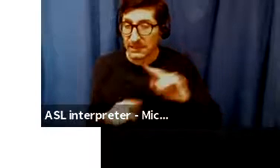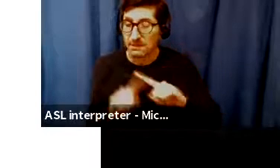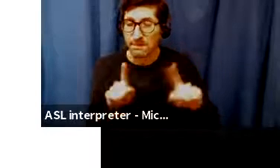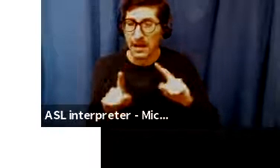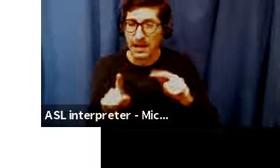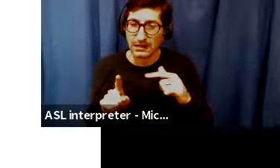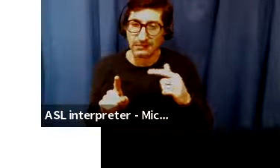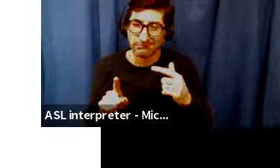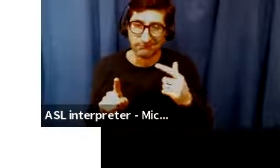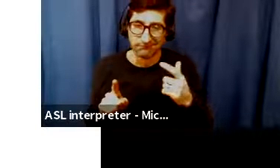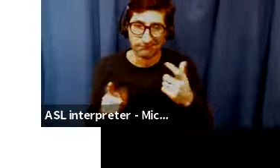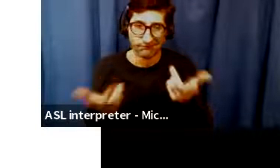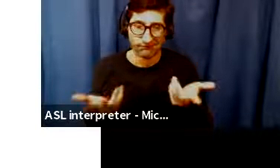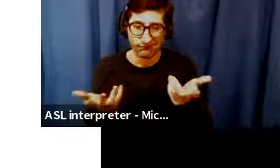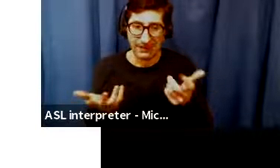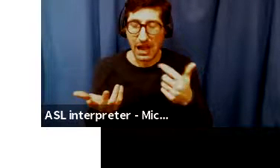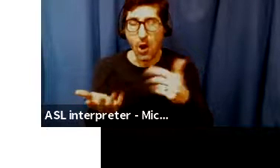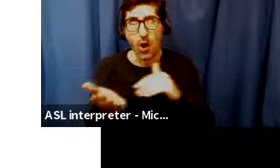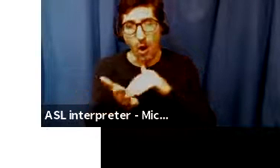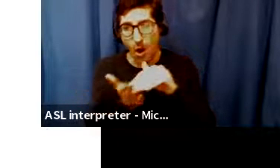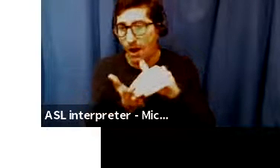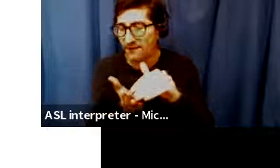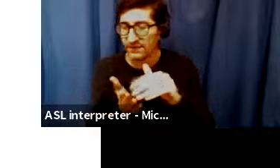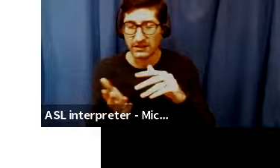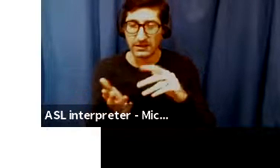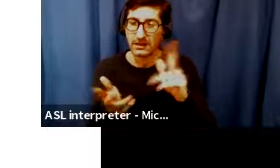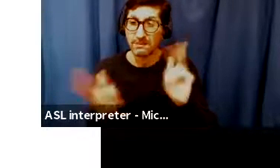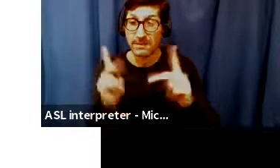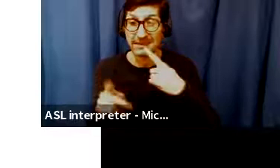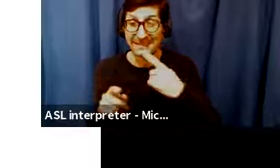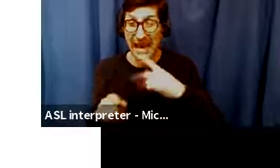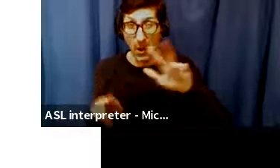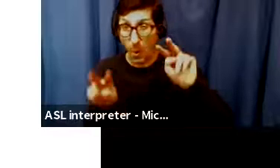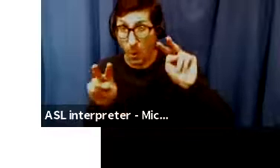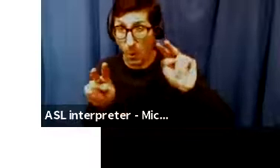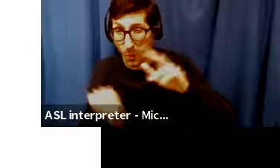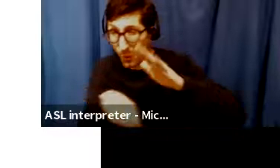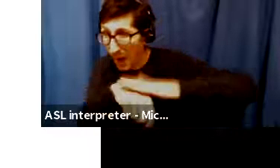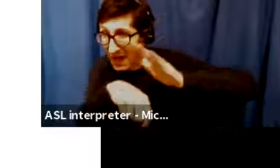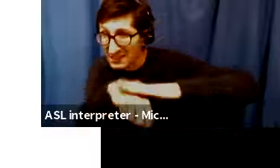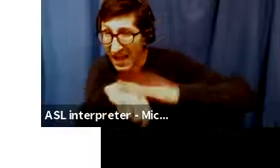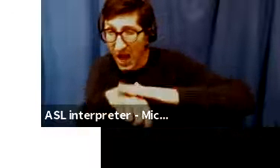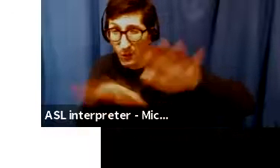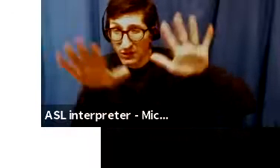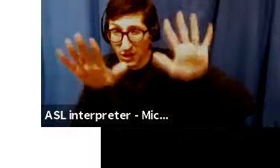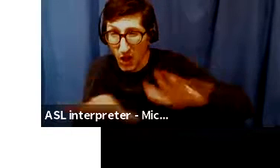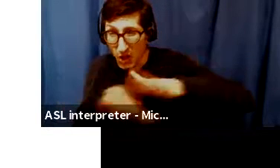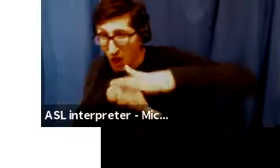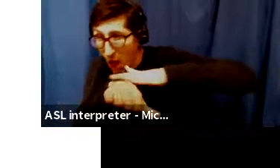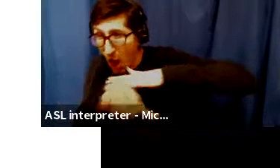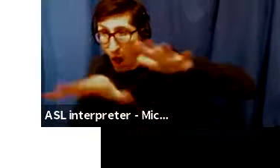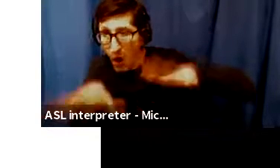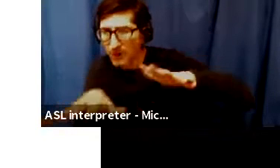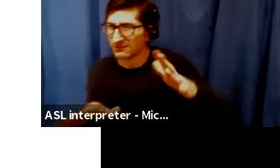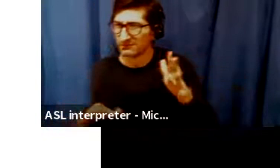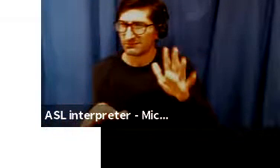don't know how often I'm told to watch out, slow down. It doesn't really change